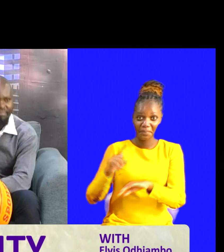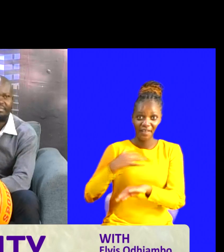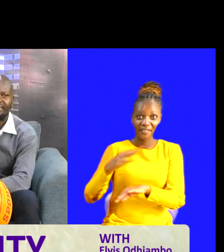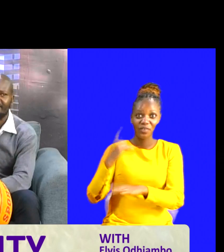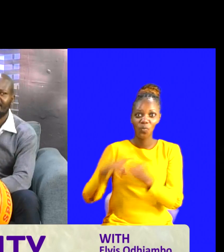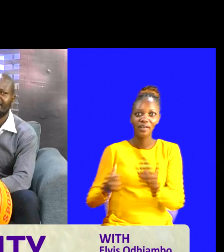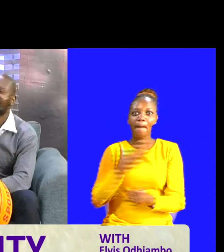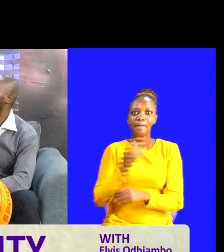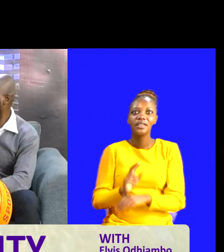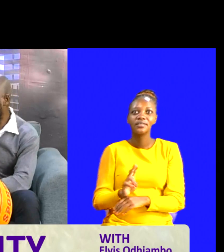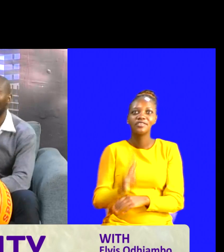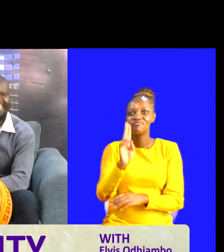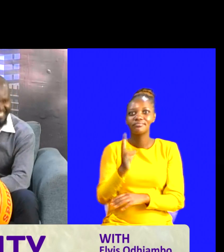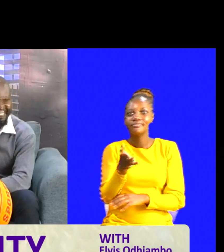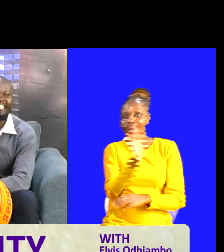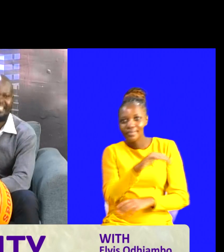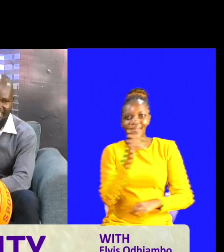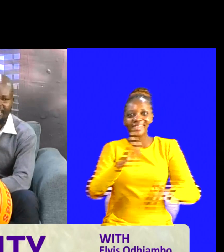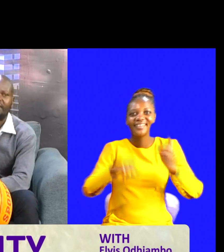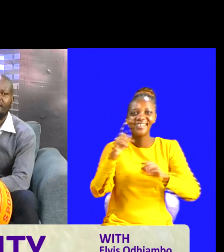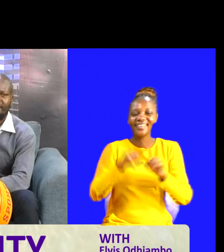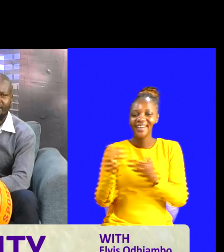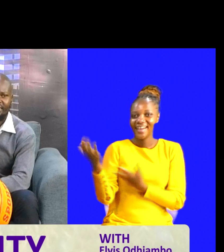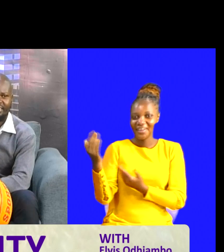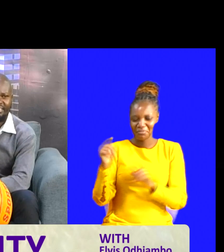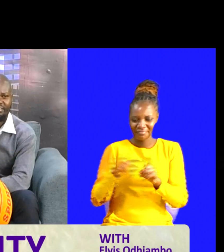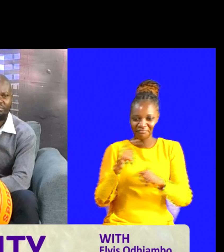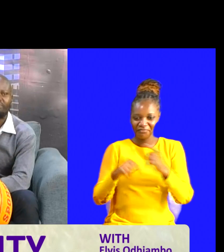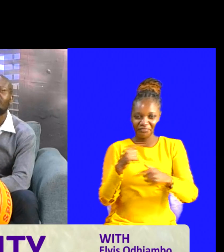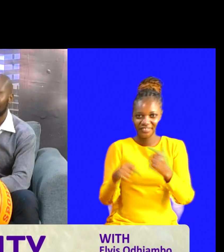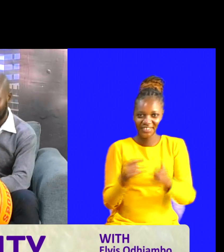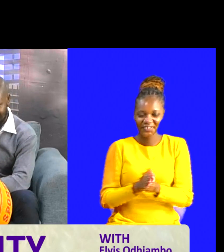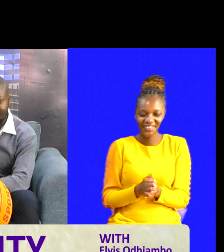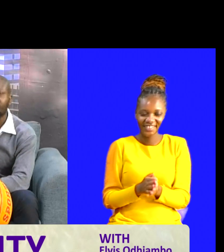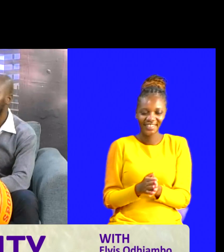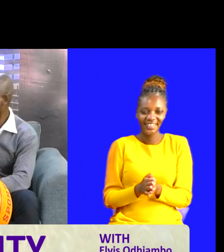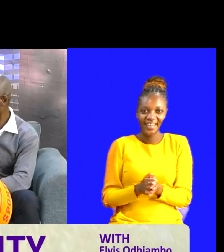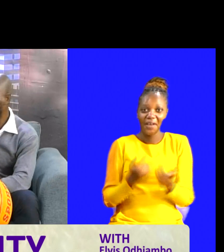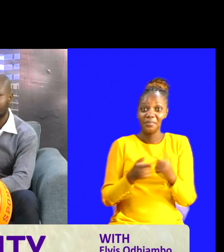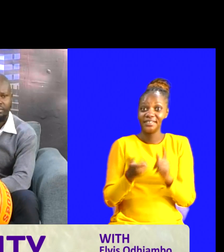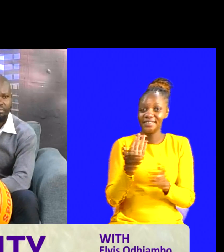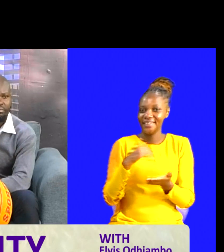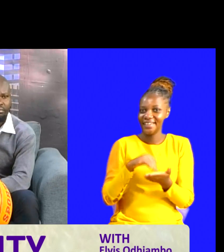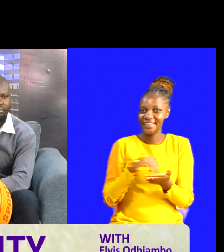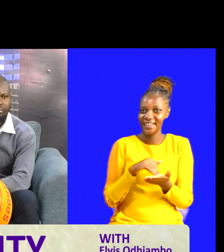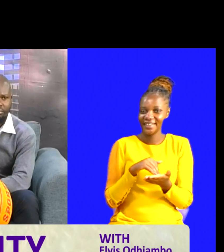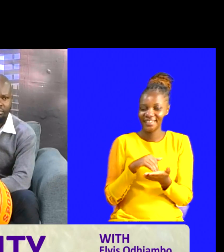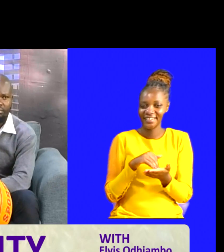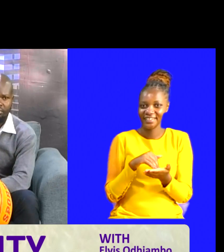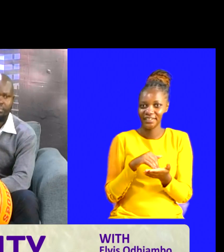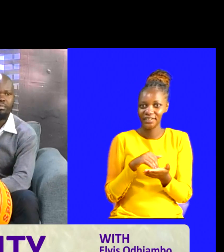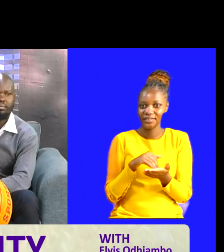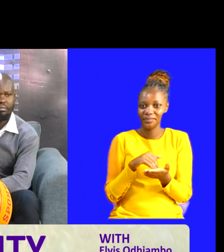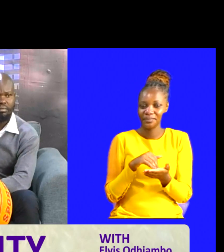got back to winning ways. And I hope it will continue with the same momentum, the same spirit. But then again, as far as